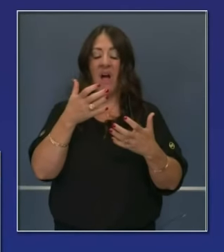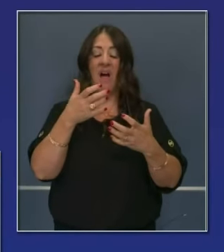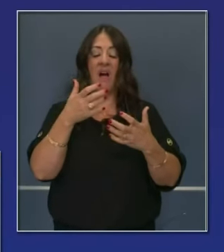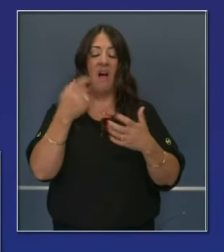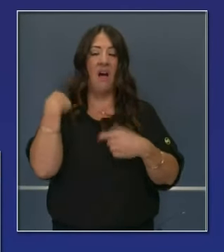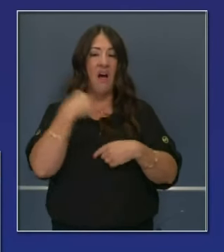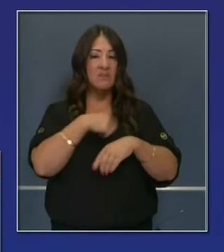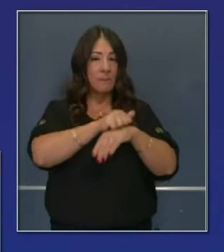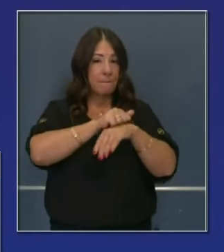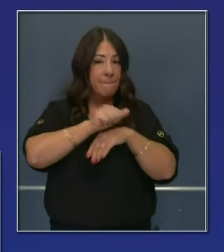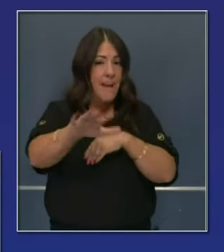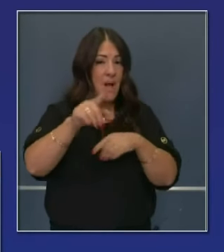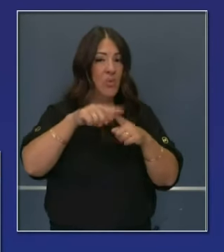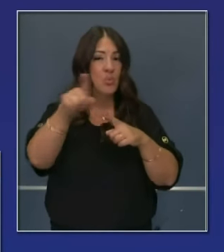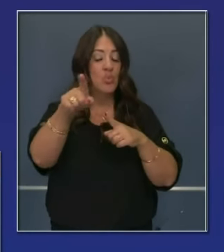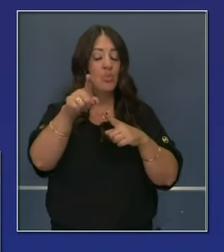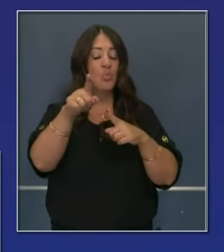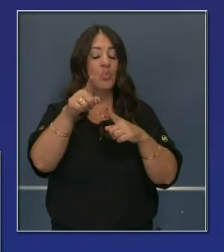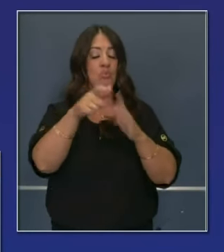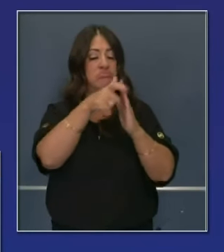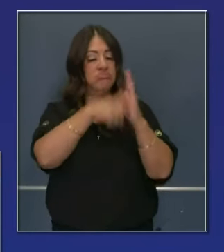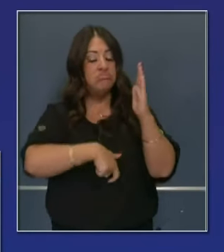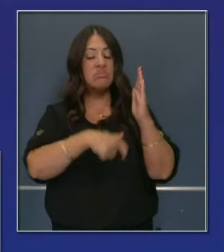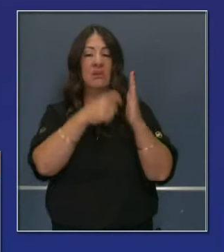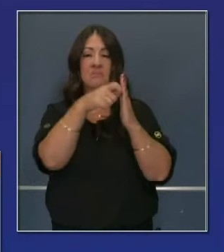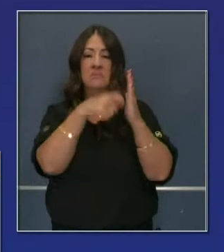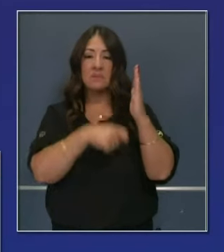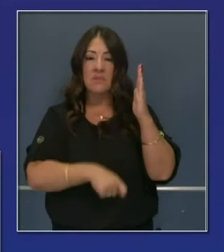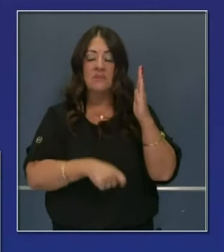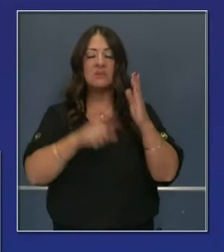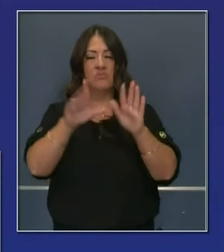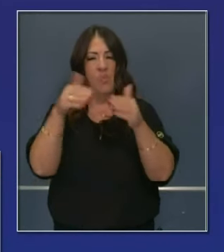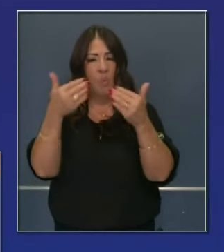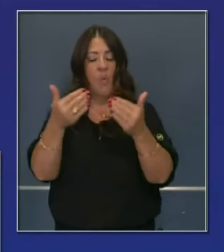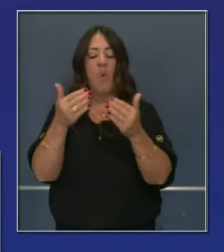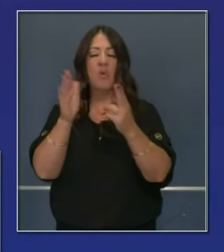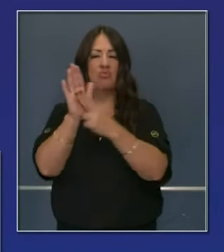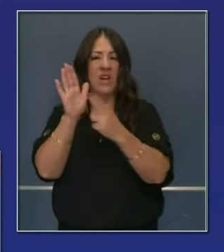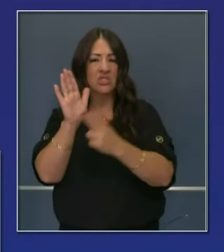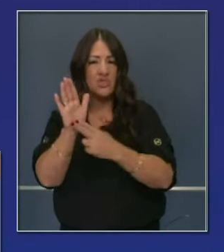many of us boarded, please register